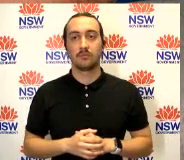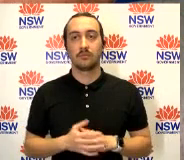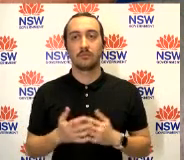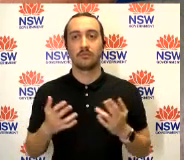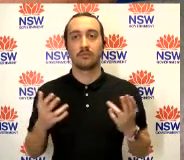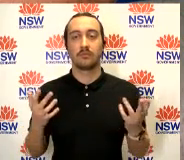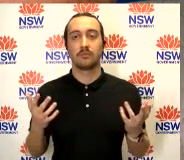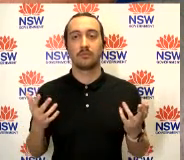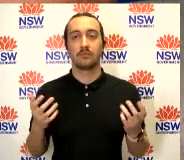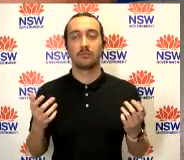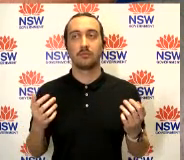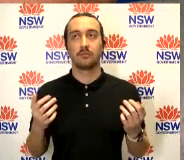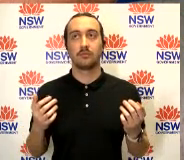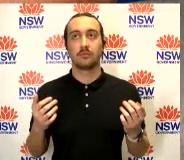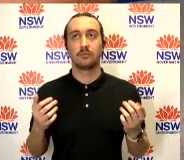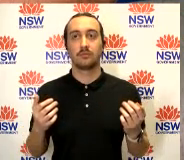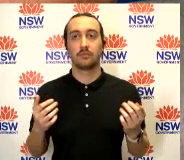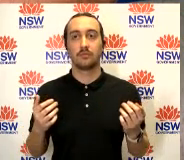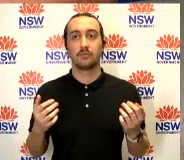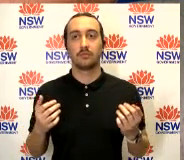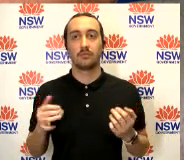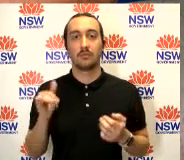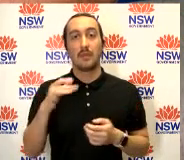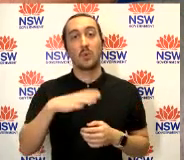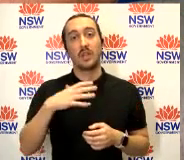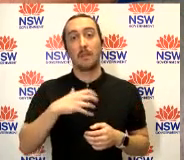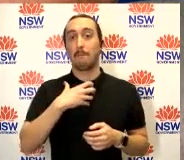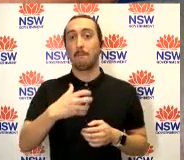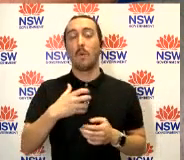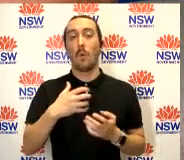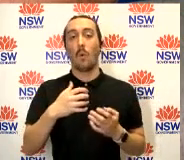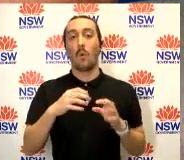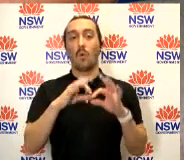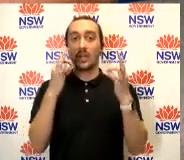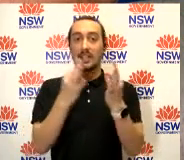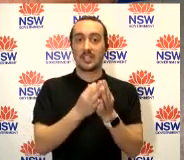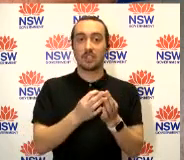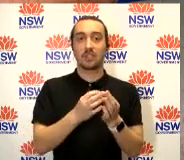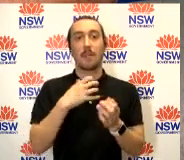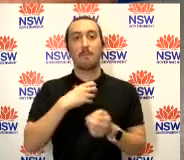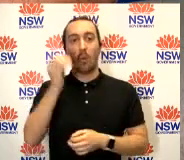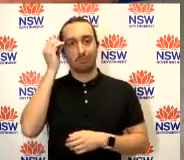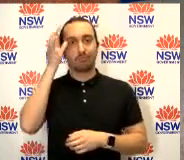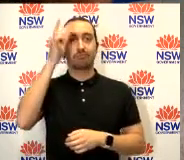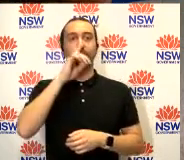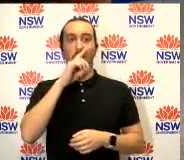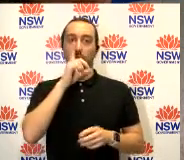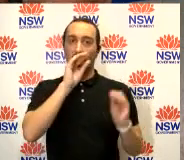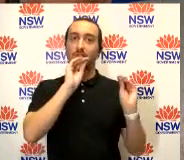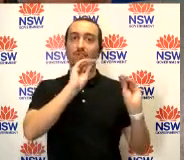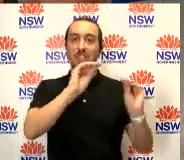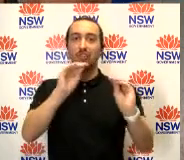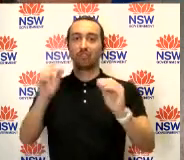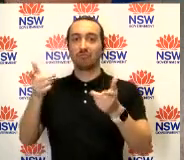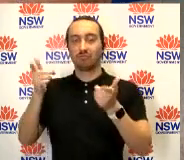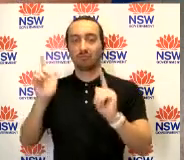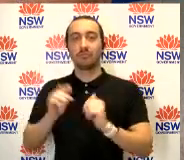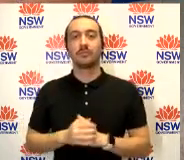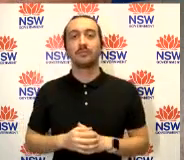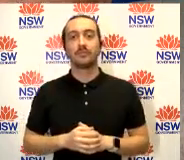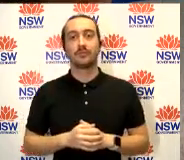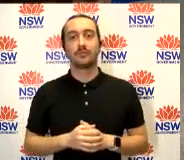online, additional subject matter experts to do that training. So, like you said, Josh, once you've done one level, it sort